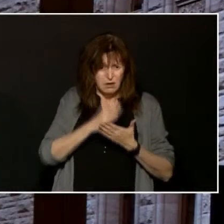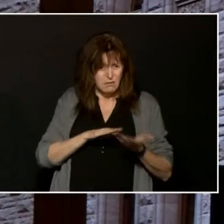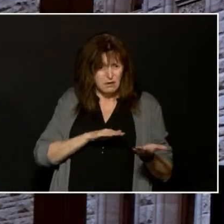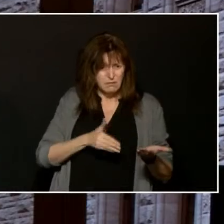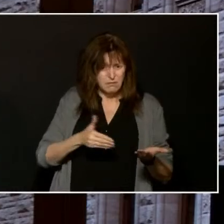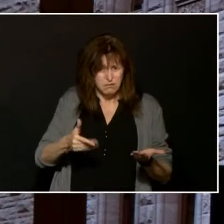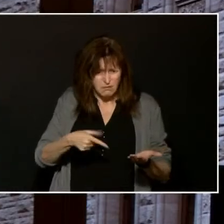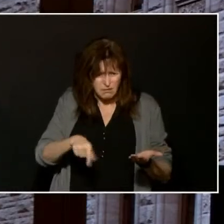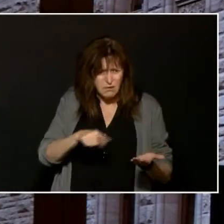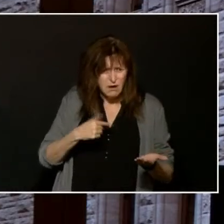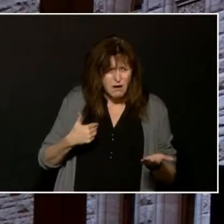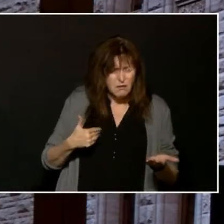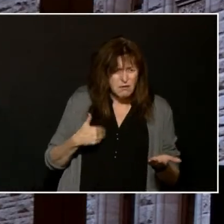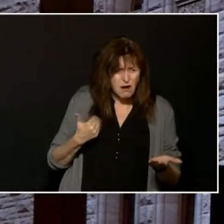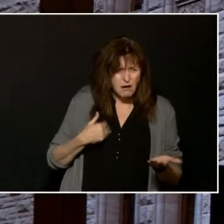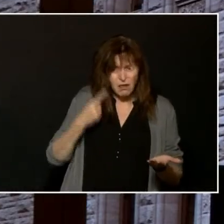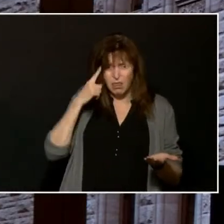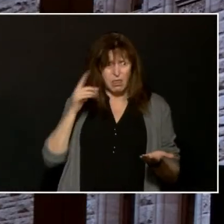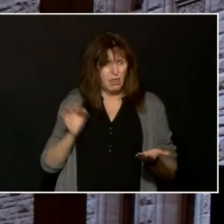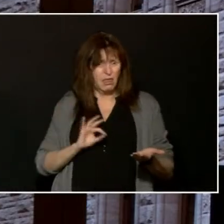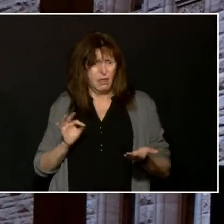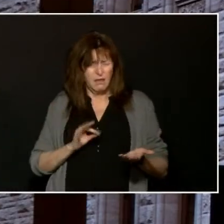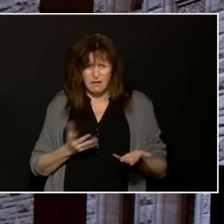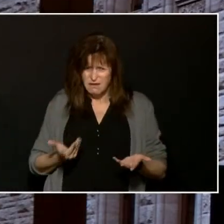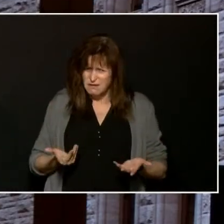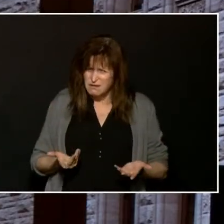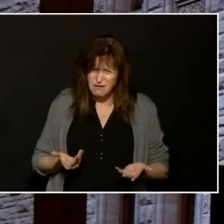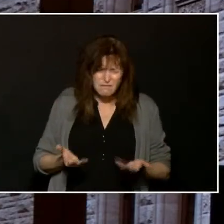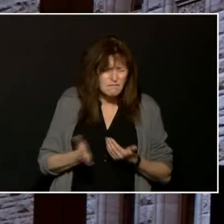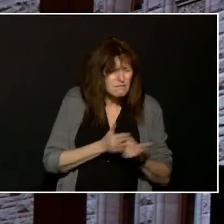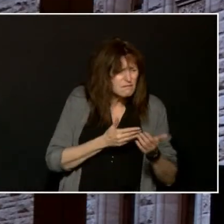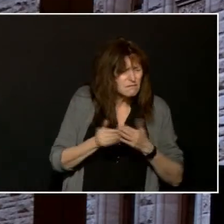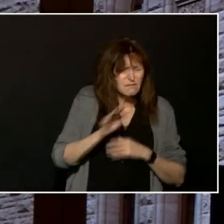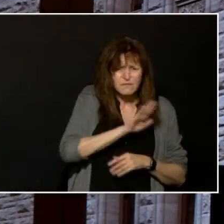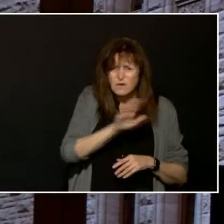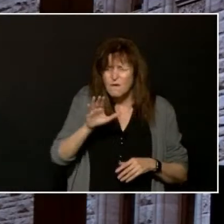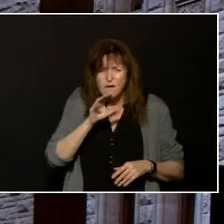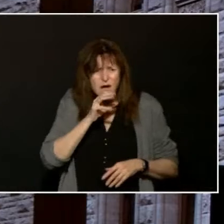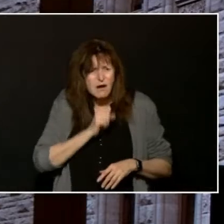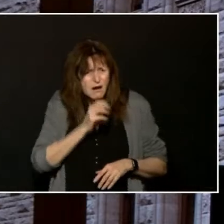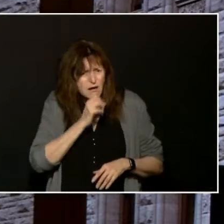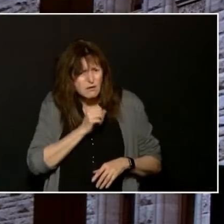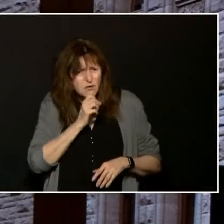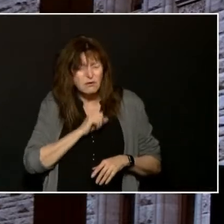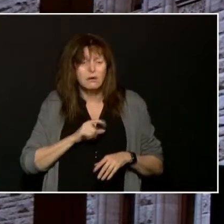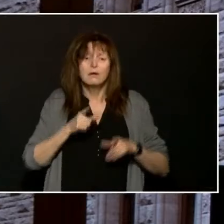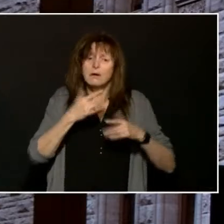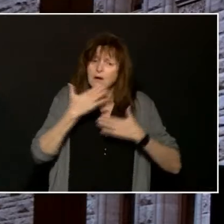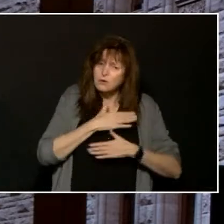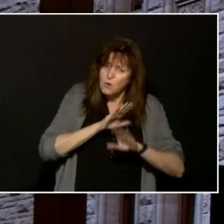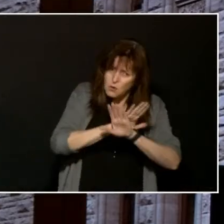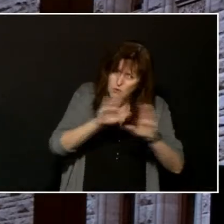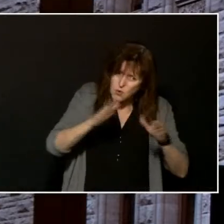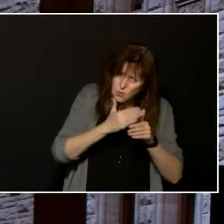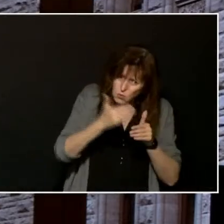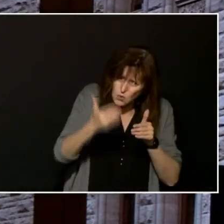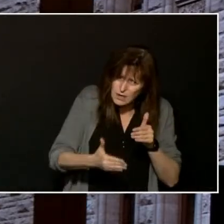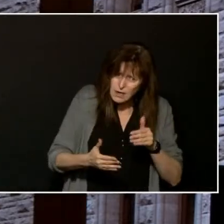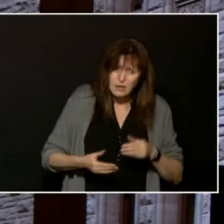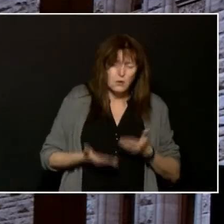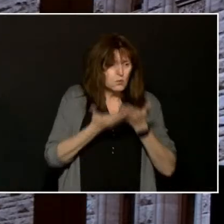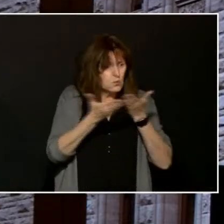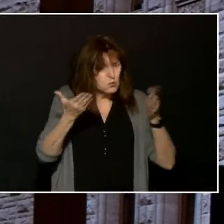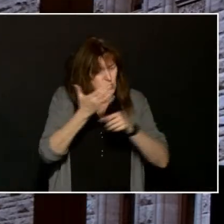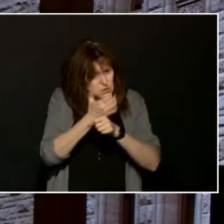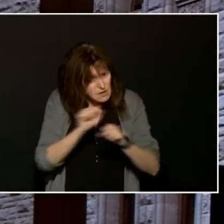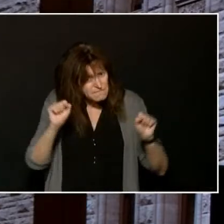no matter what age you're at. So have a good long weekend. Keep safe. Keep consistent. Do